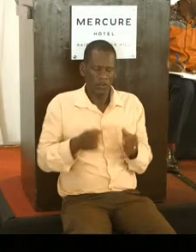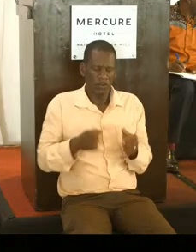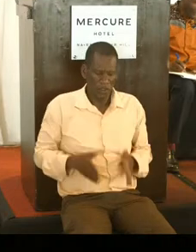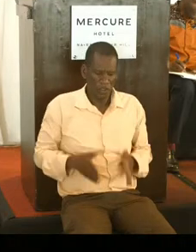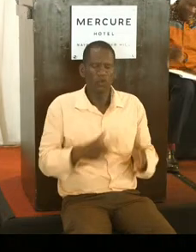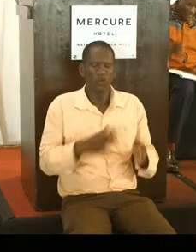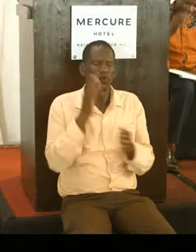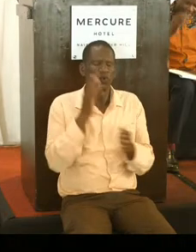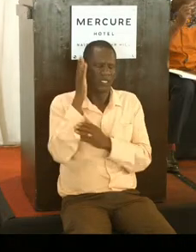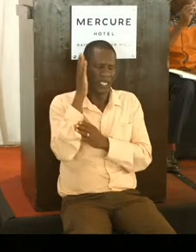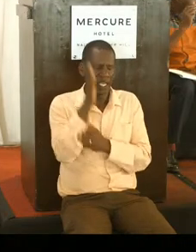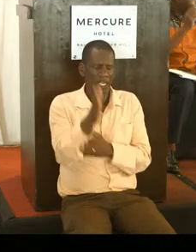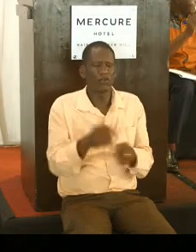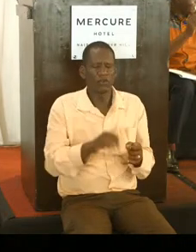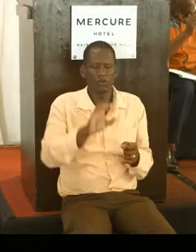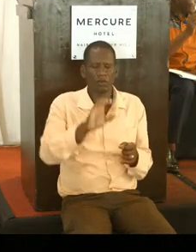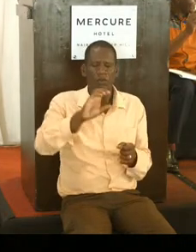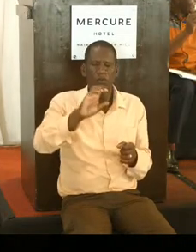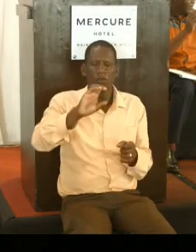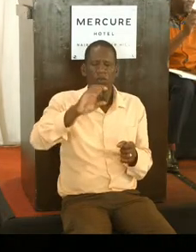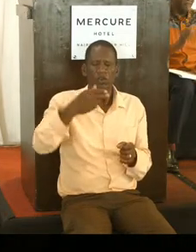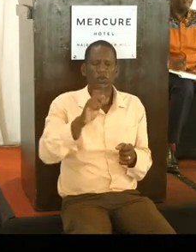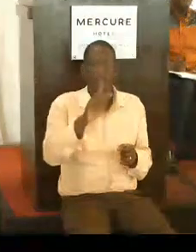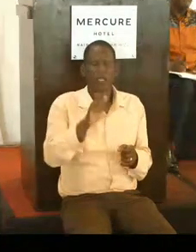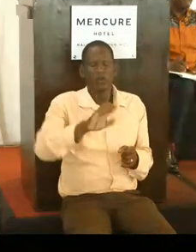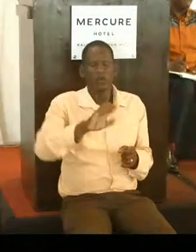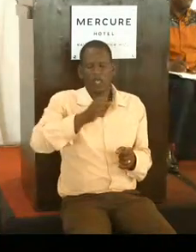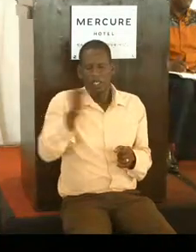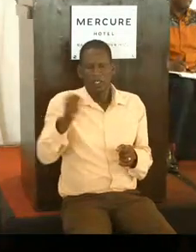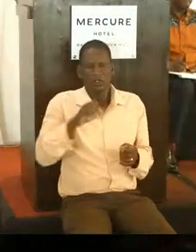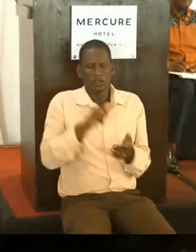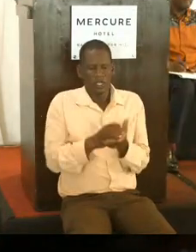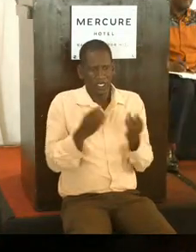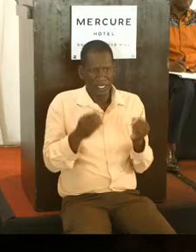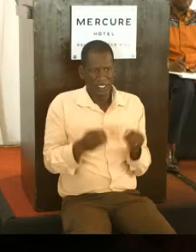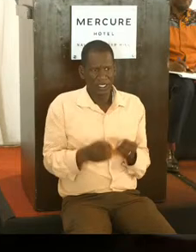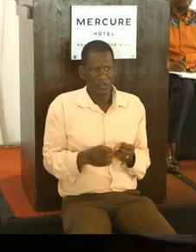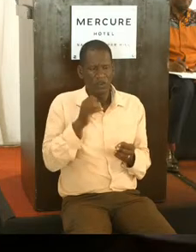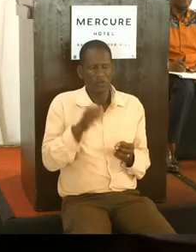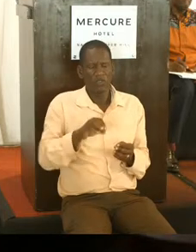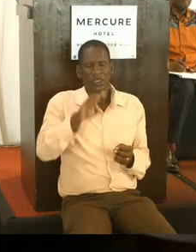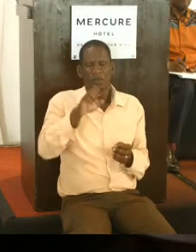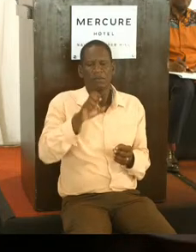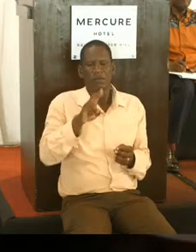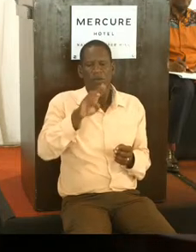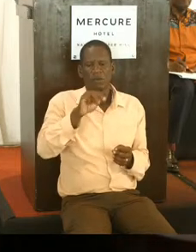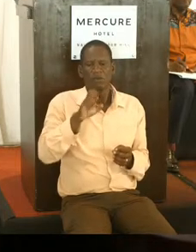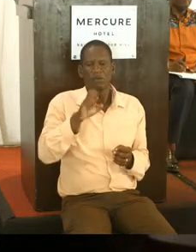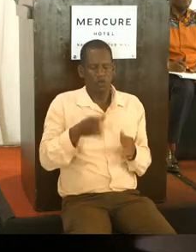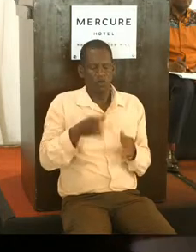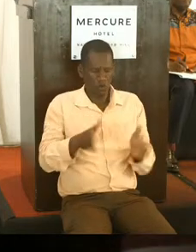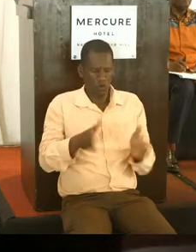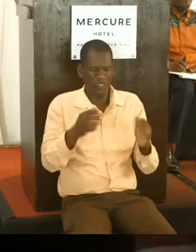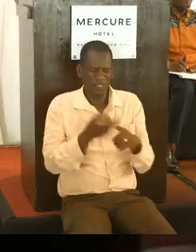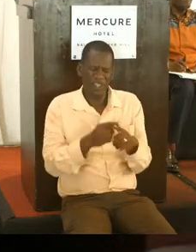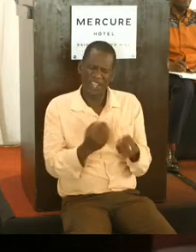are always going to cross from Chuka to the other side so that it is easy it's one I'm one of them roads and then I asked myself